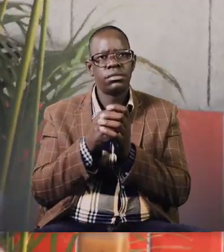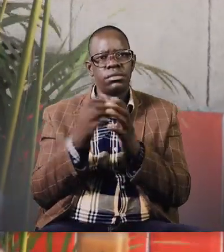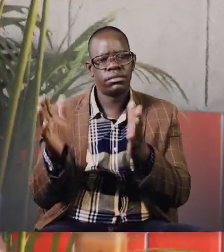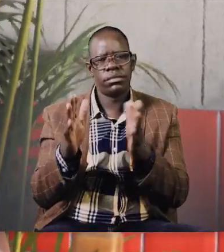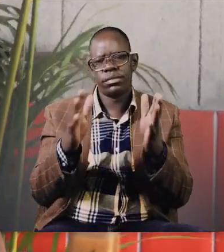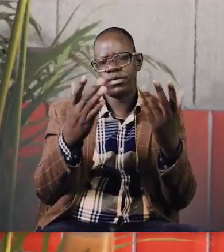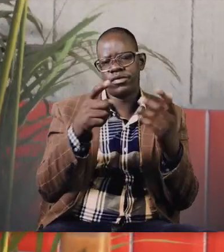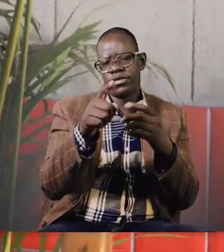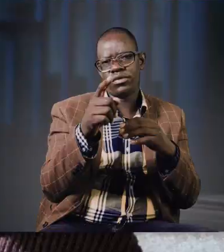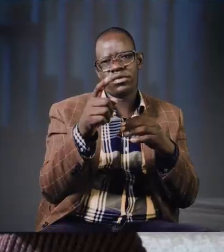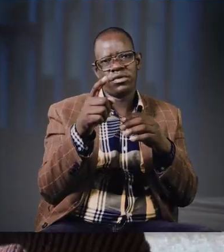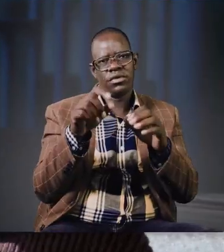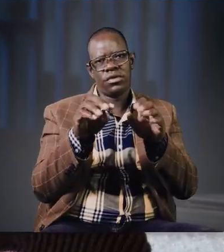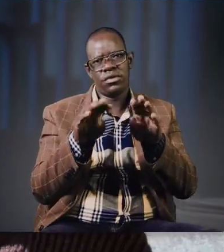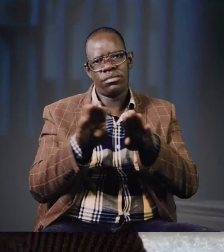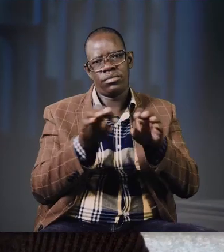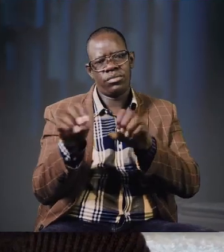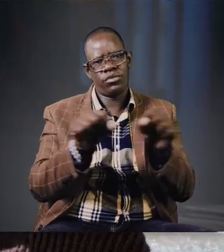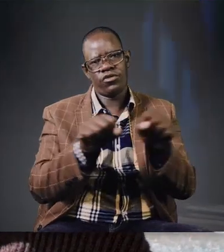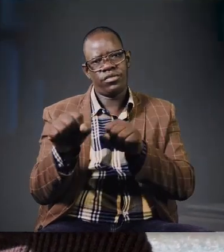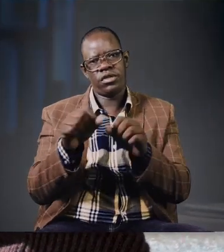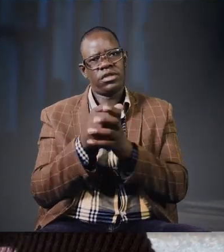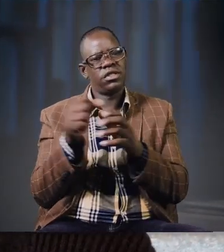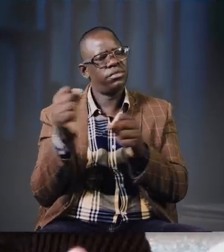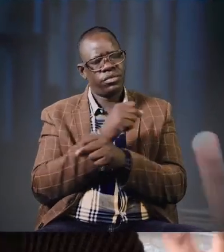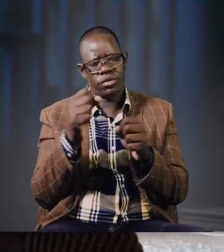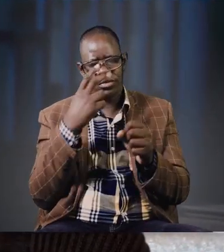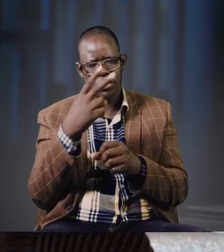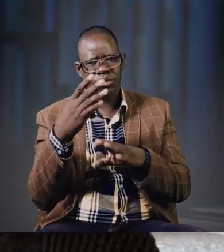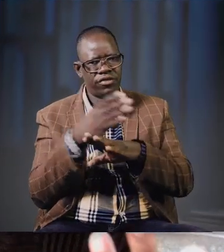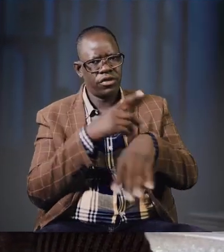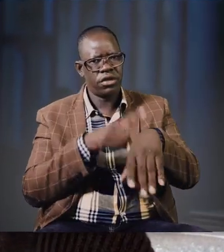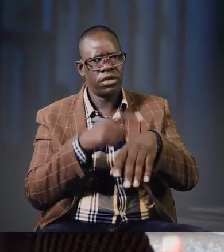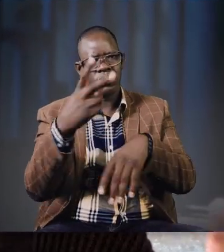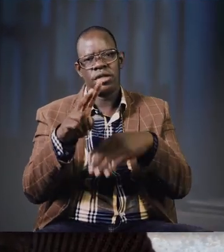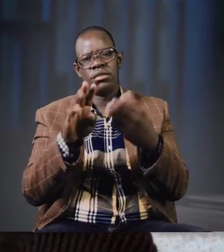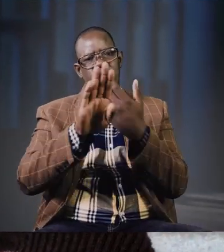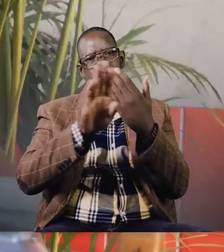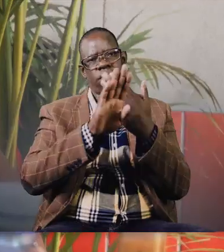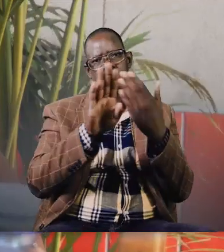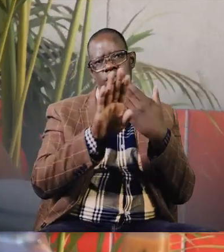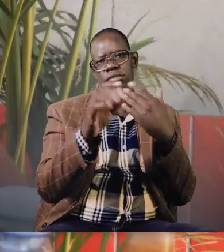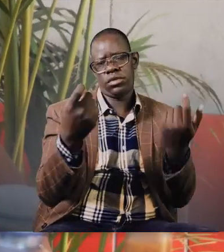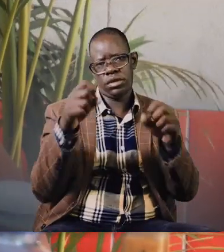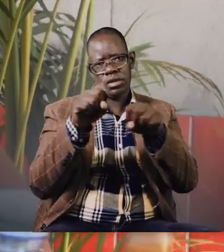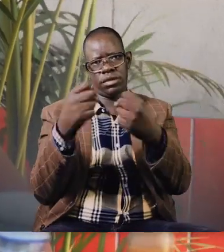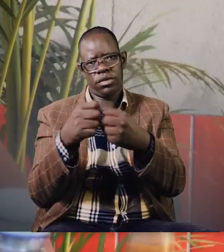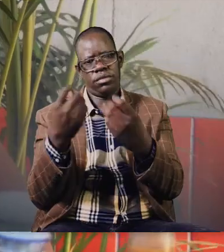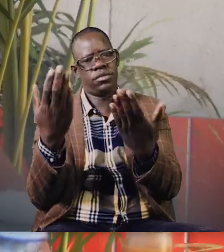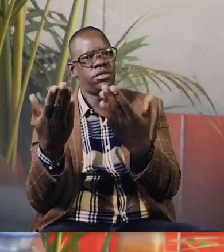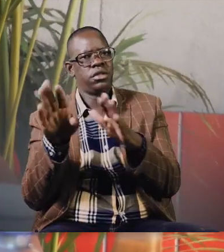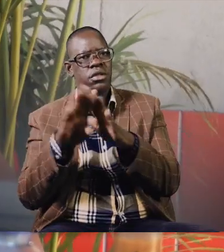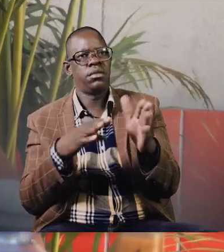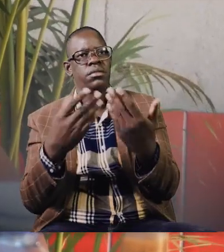them? I know. Earthquakes cannot be predicted, but people can take precautions to minimize the damages that earthquakes